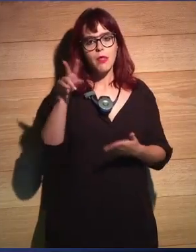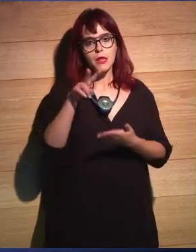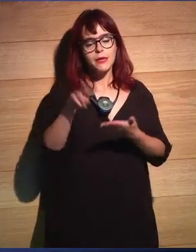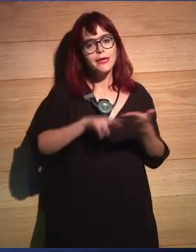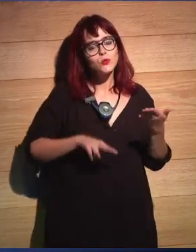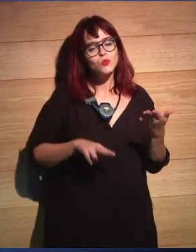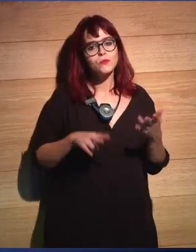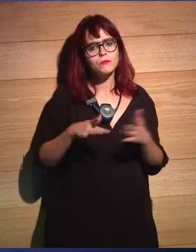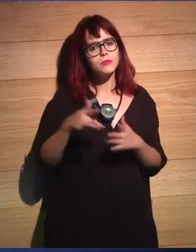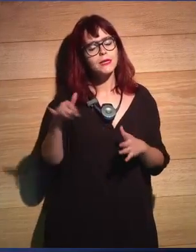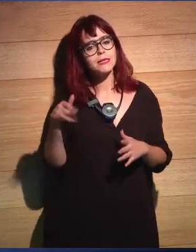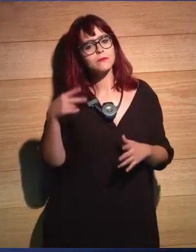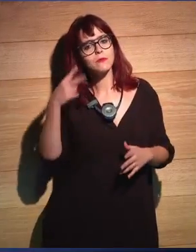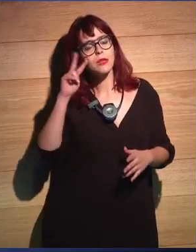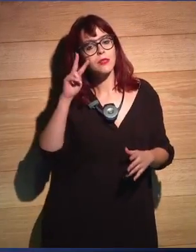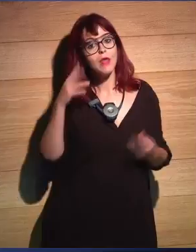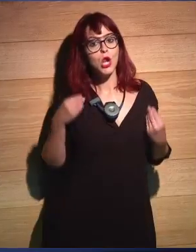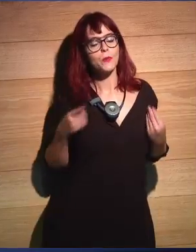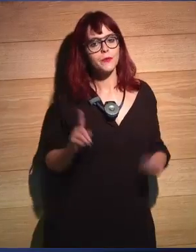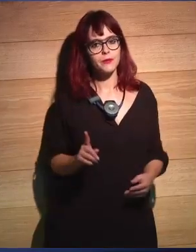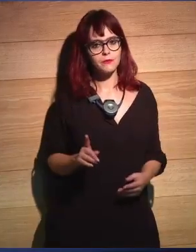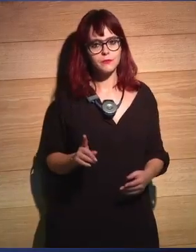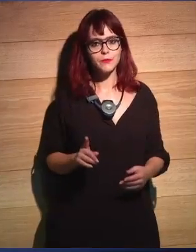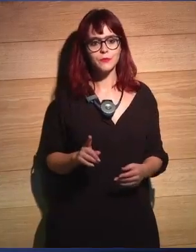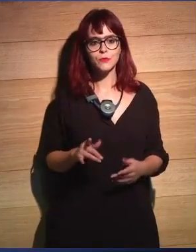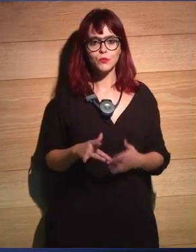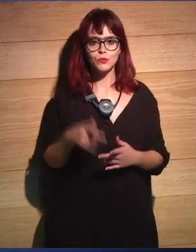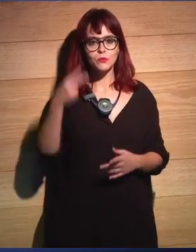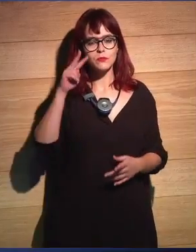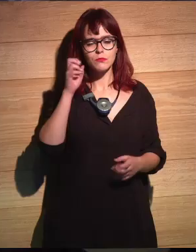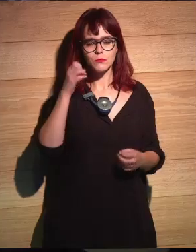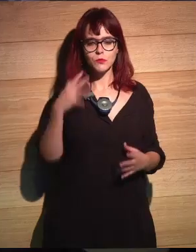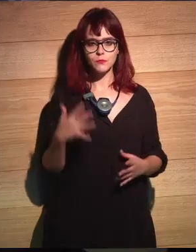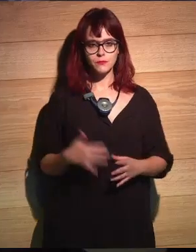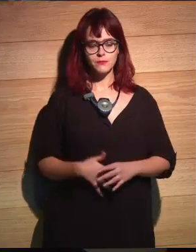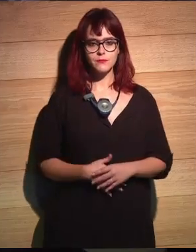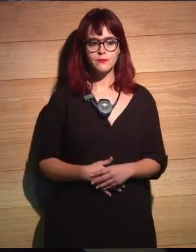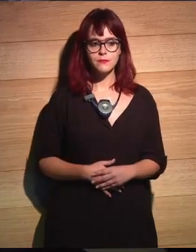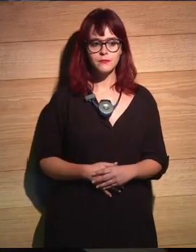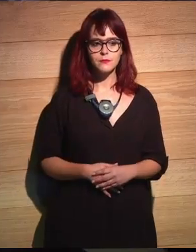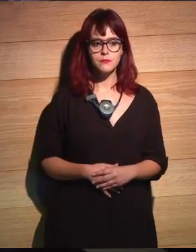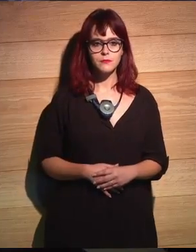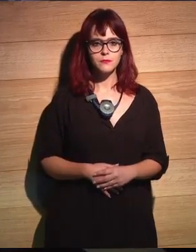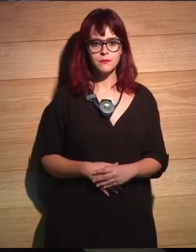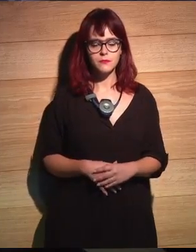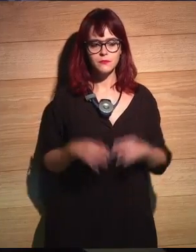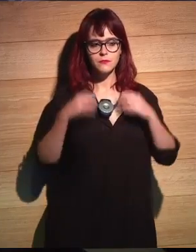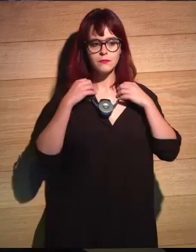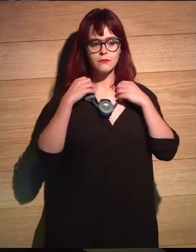that reading experience and get closer to an experience that you have not lived, and I think that is wonderful as well.